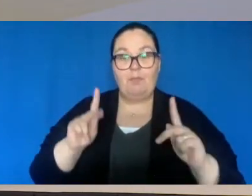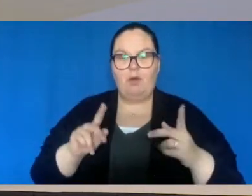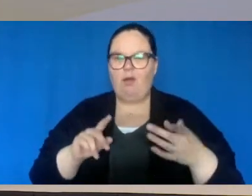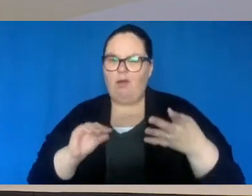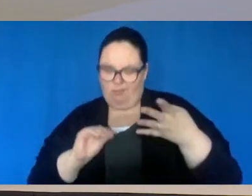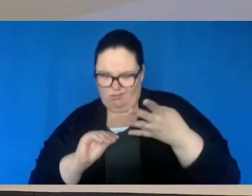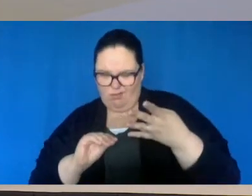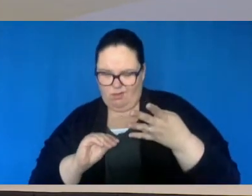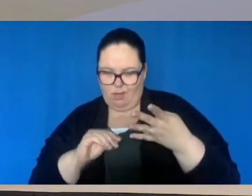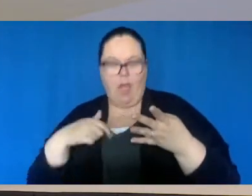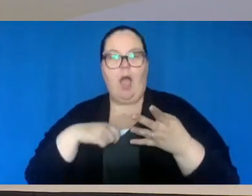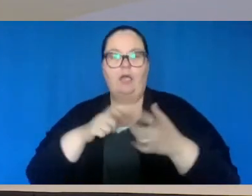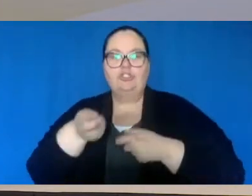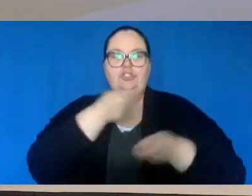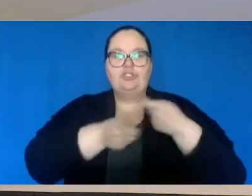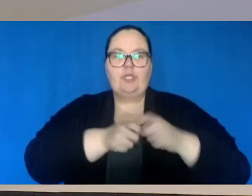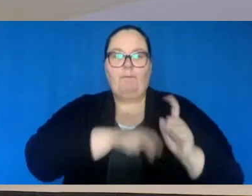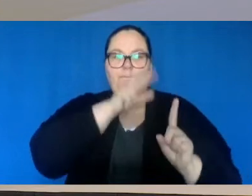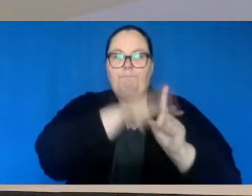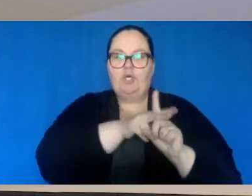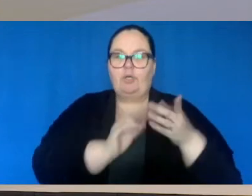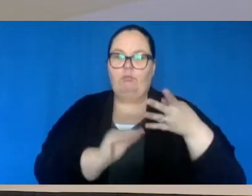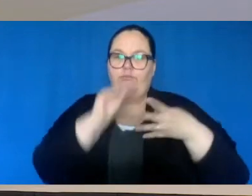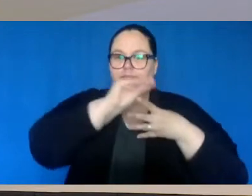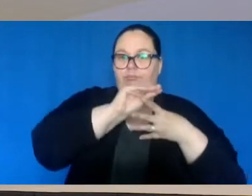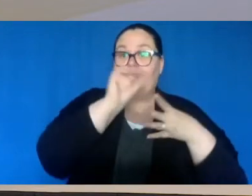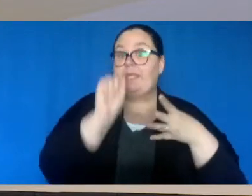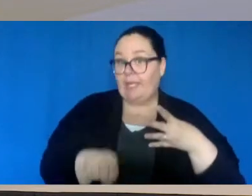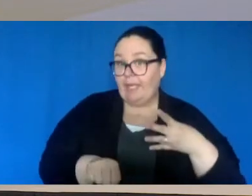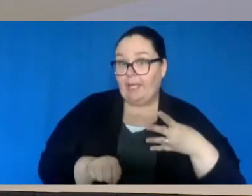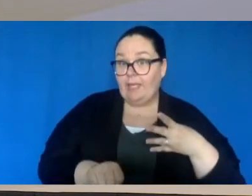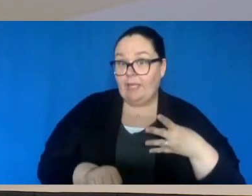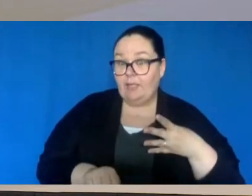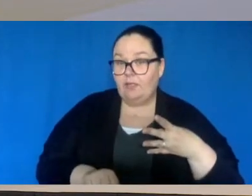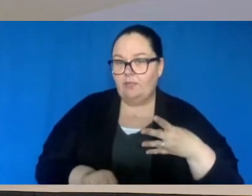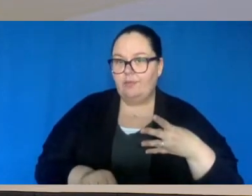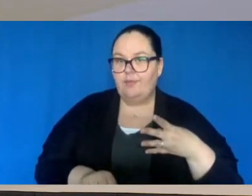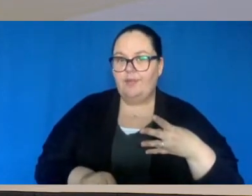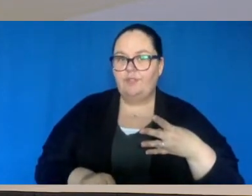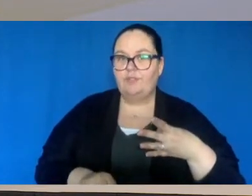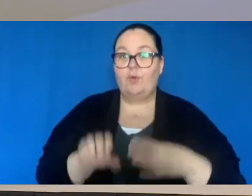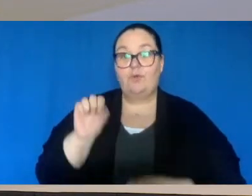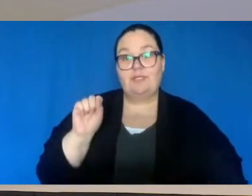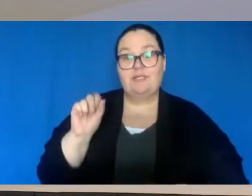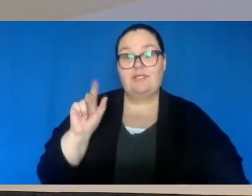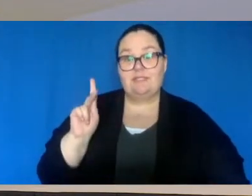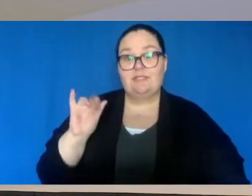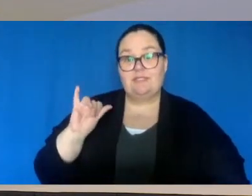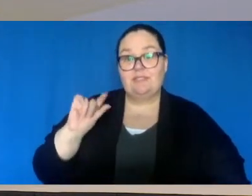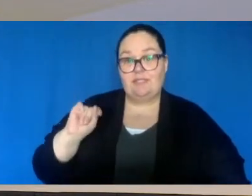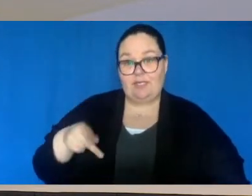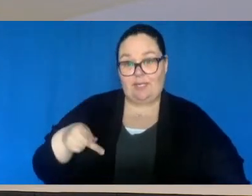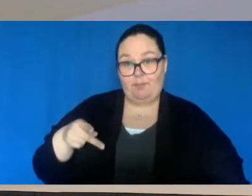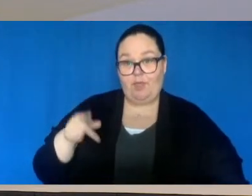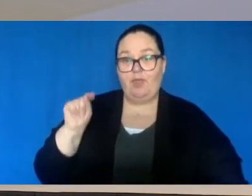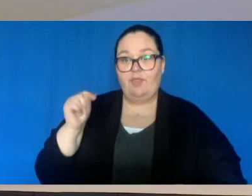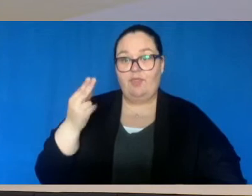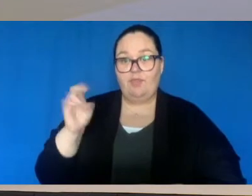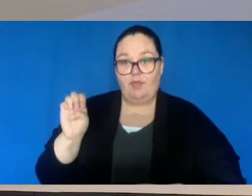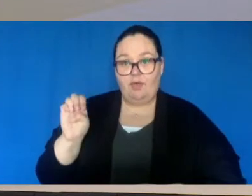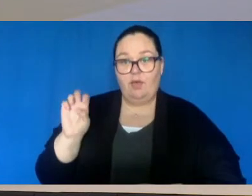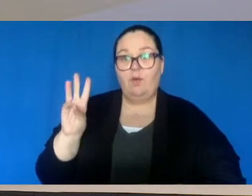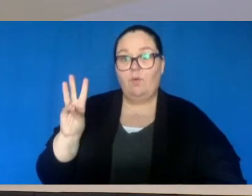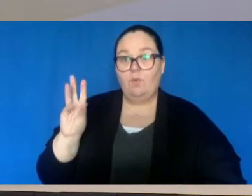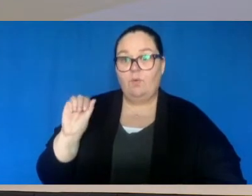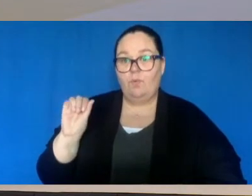appointments earlier, so that if they're, they were in Skip the Waiting Room, they'll be able to do some of that rebooking themselves, and I think that will